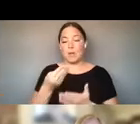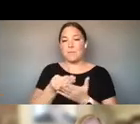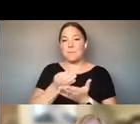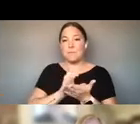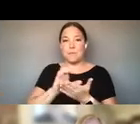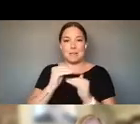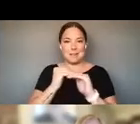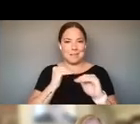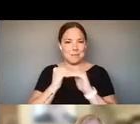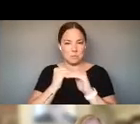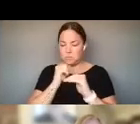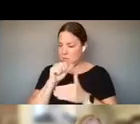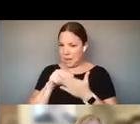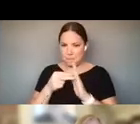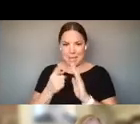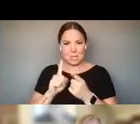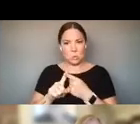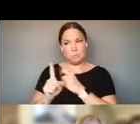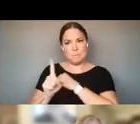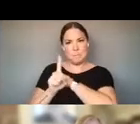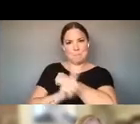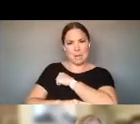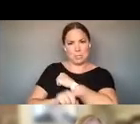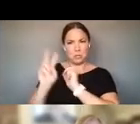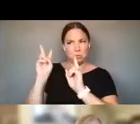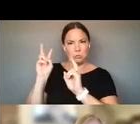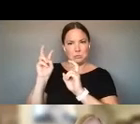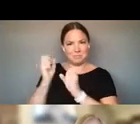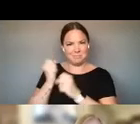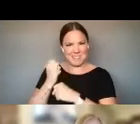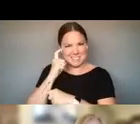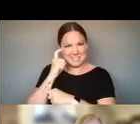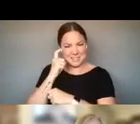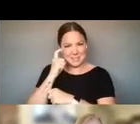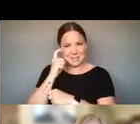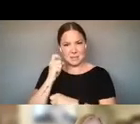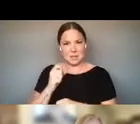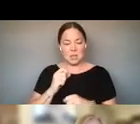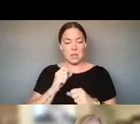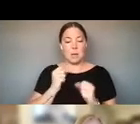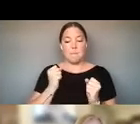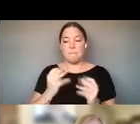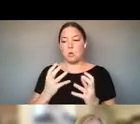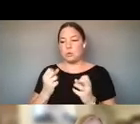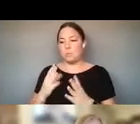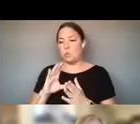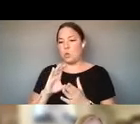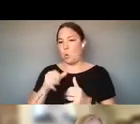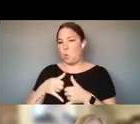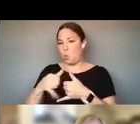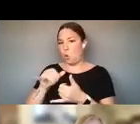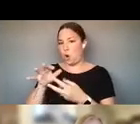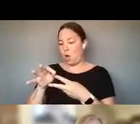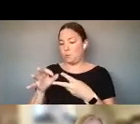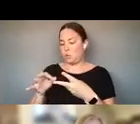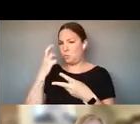is not meant to be punitive, if that makes sense. So giving multiple award options was designed